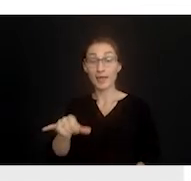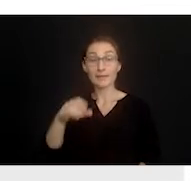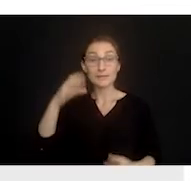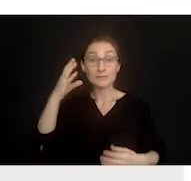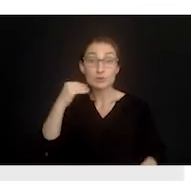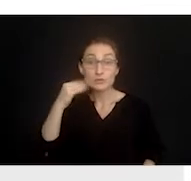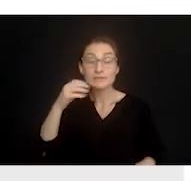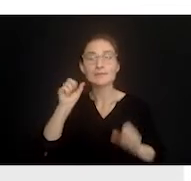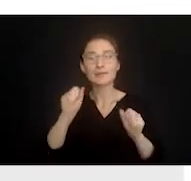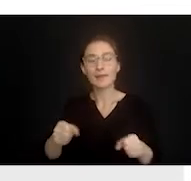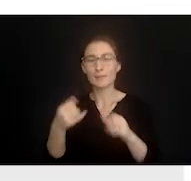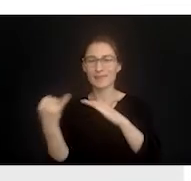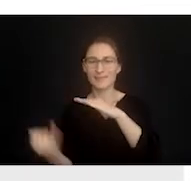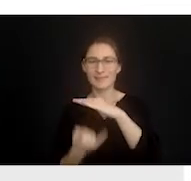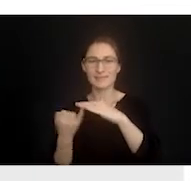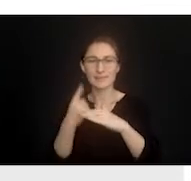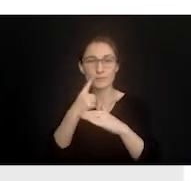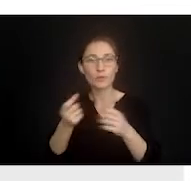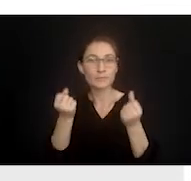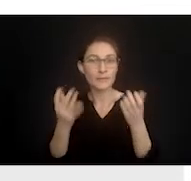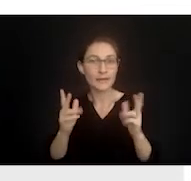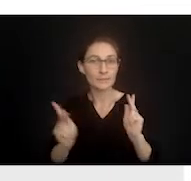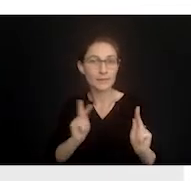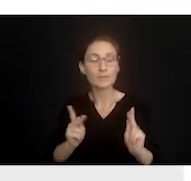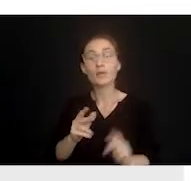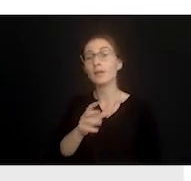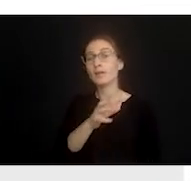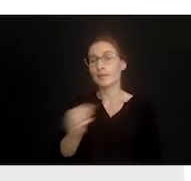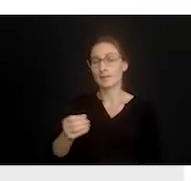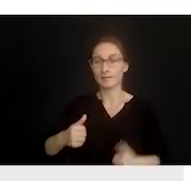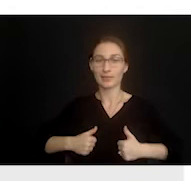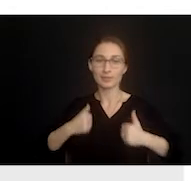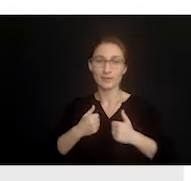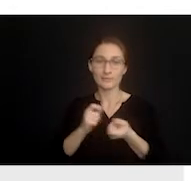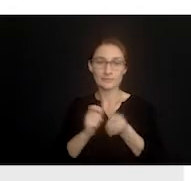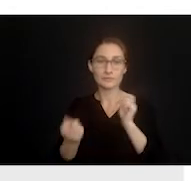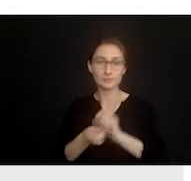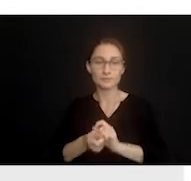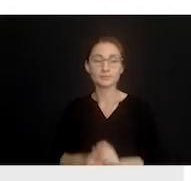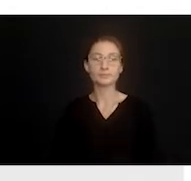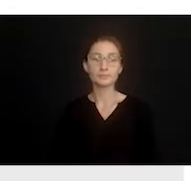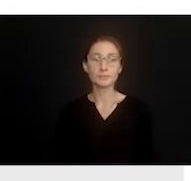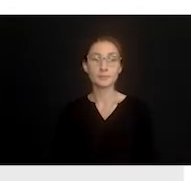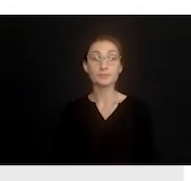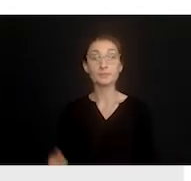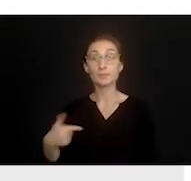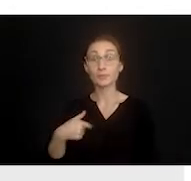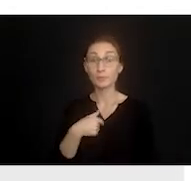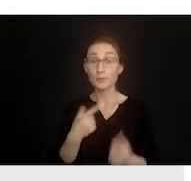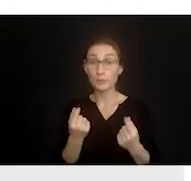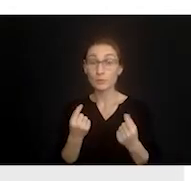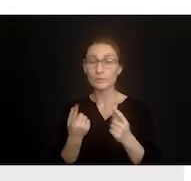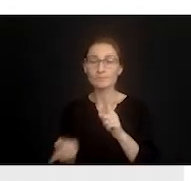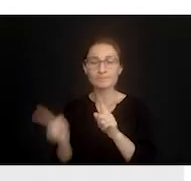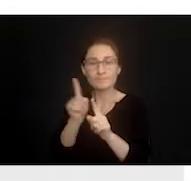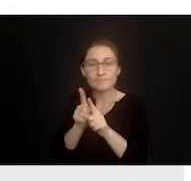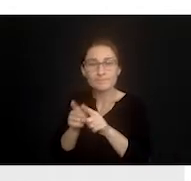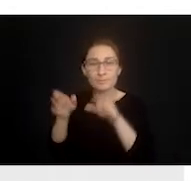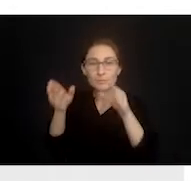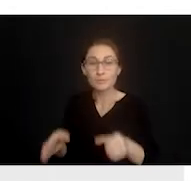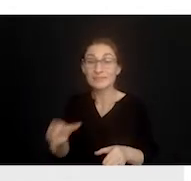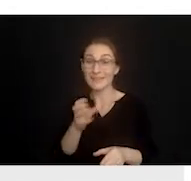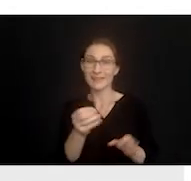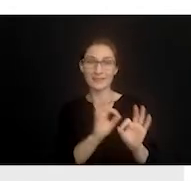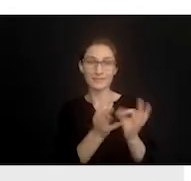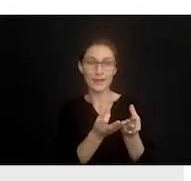can be isolating for a lot of people. It can also be life-altering for a lot of people as well. So we come alongside that individual as well as